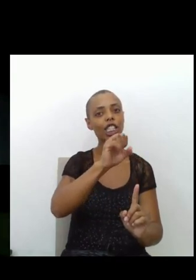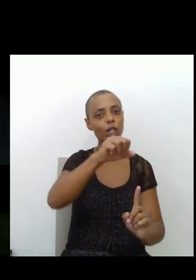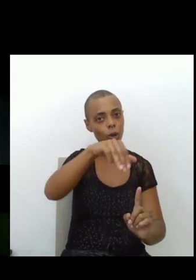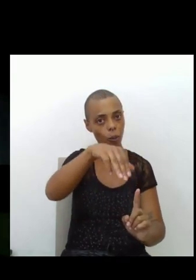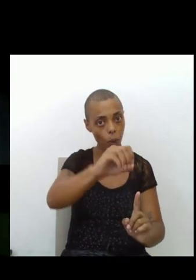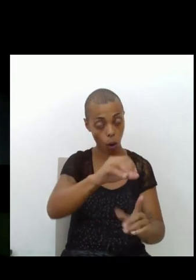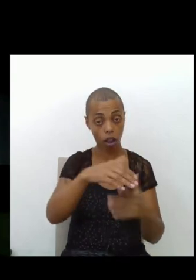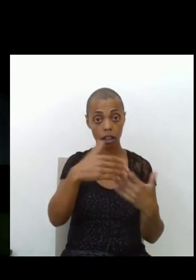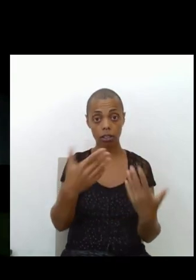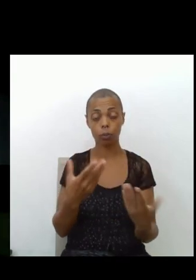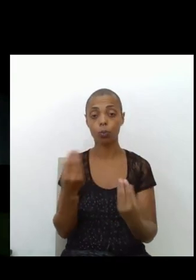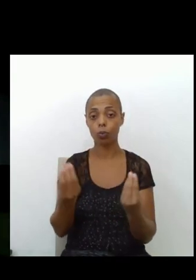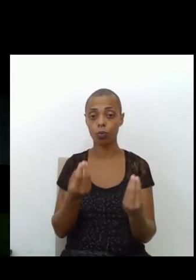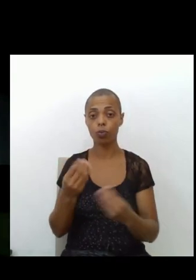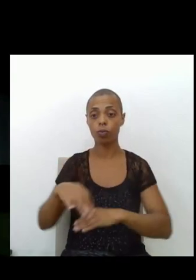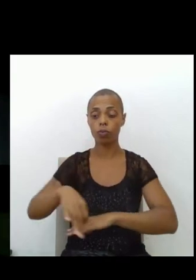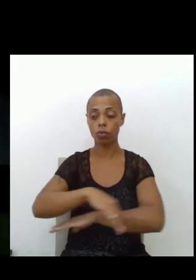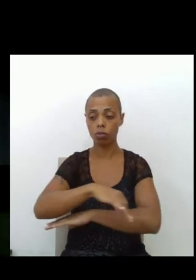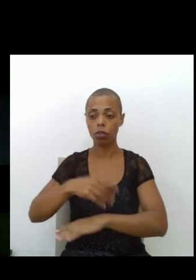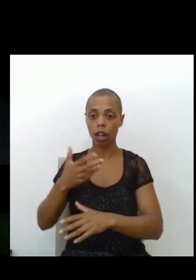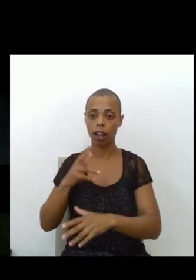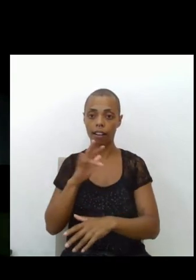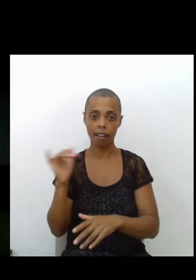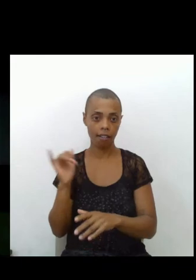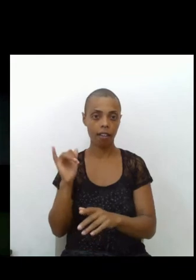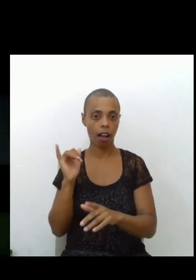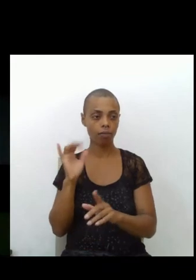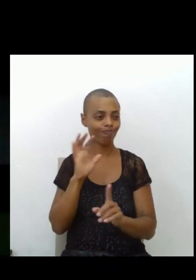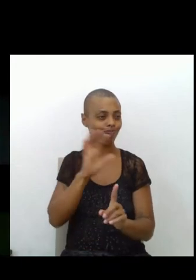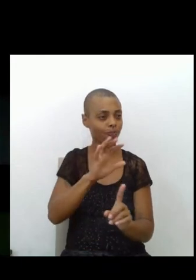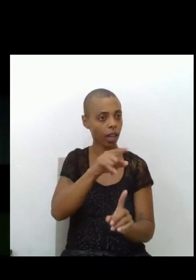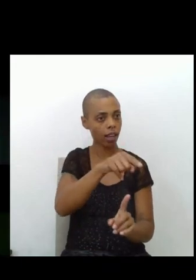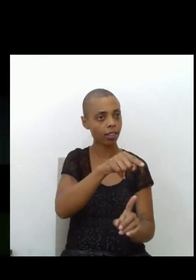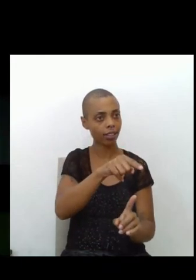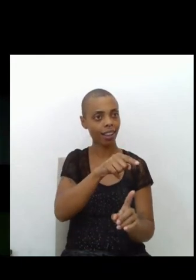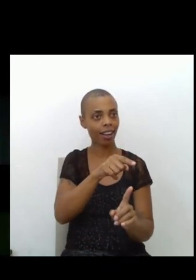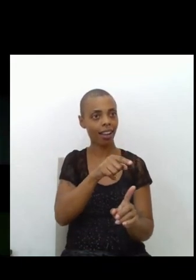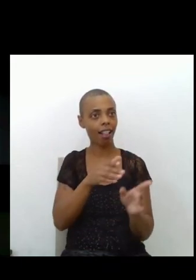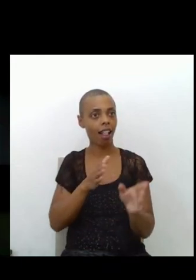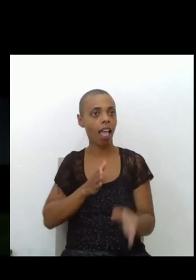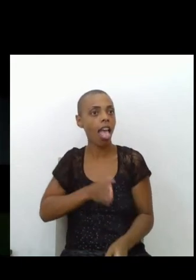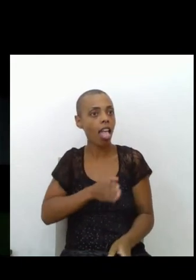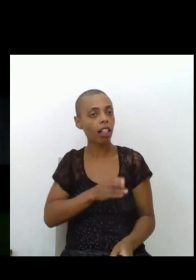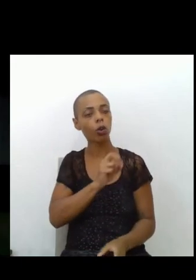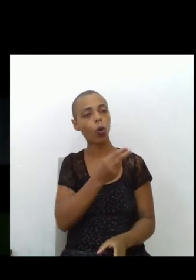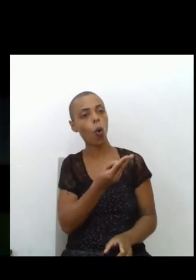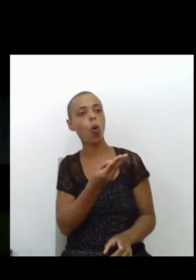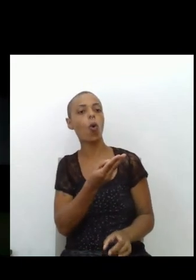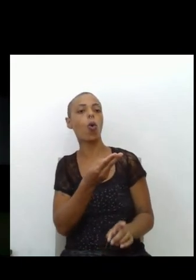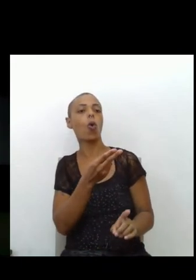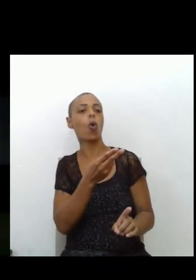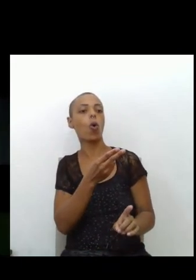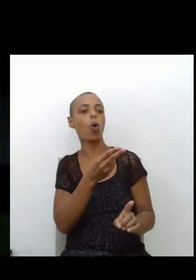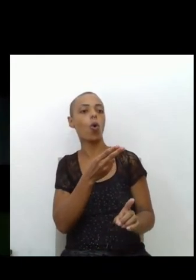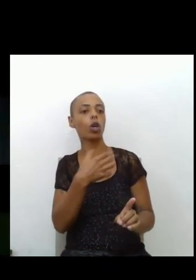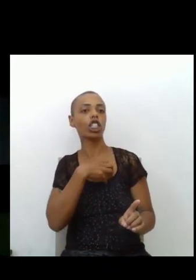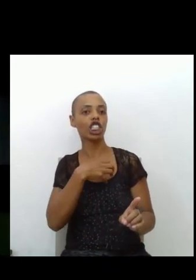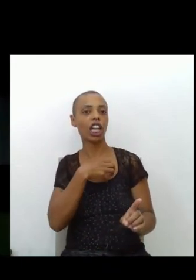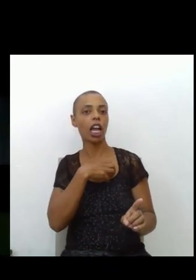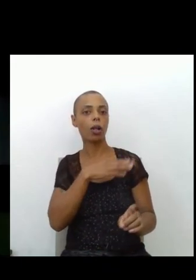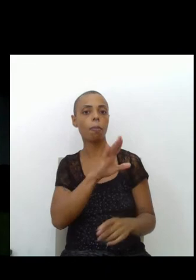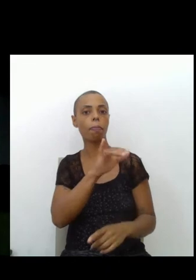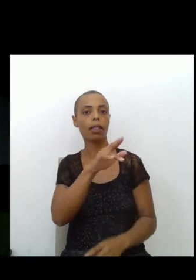and I think that architecture can also disturb heteronormativity and